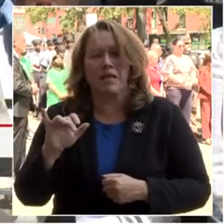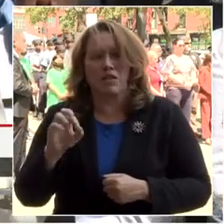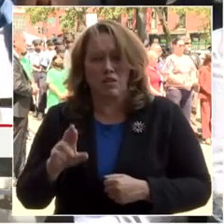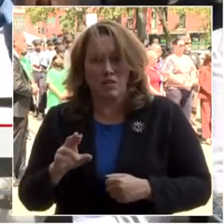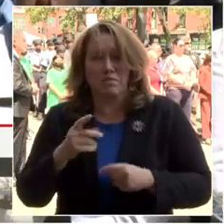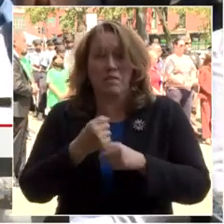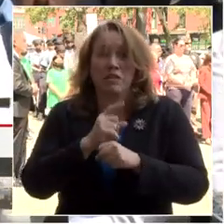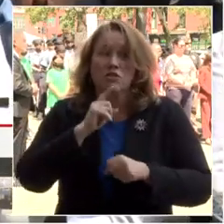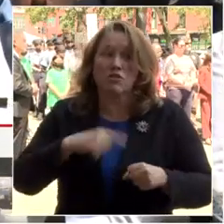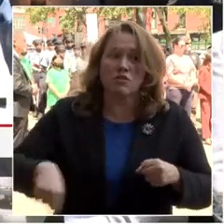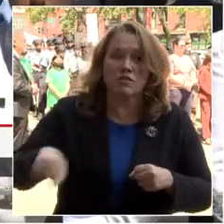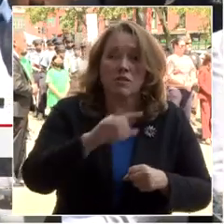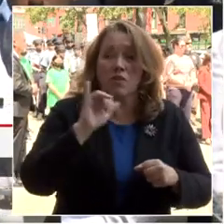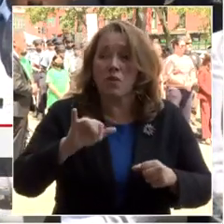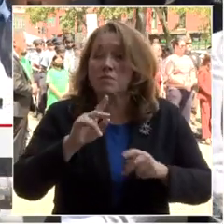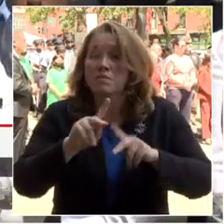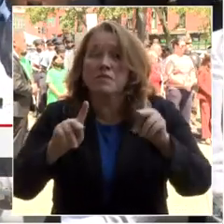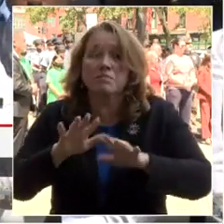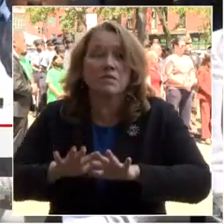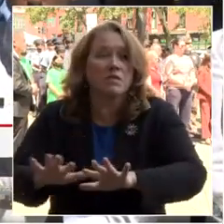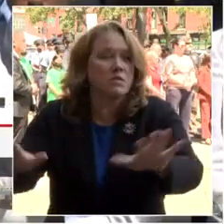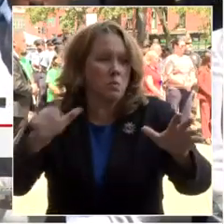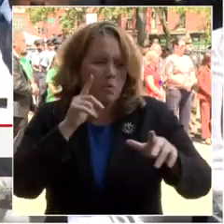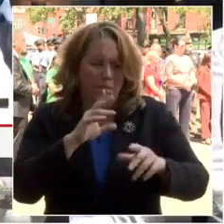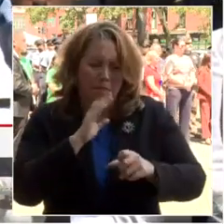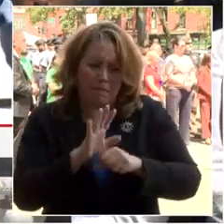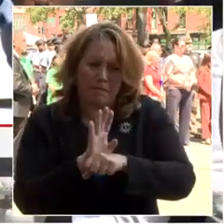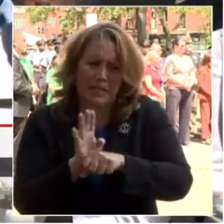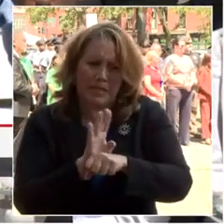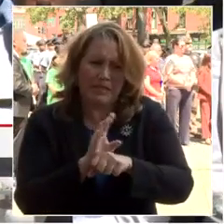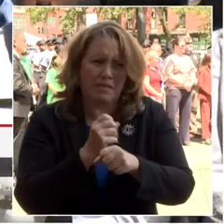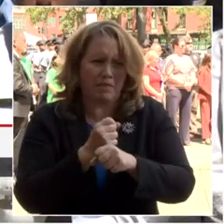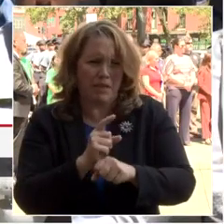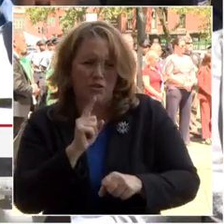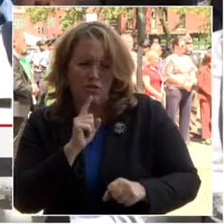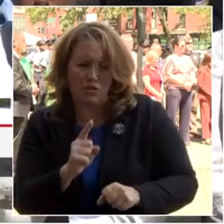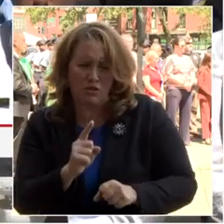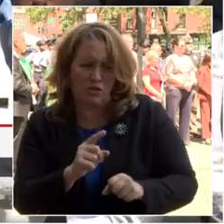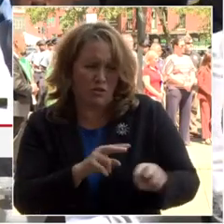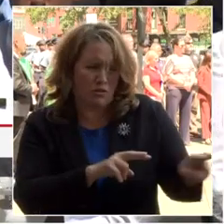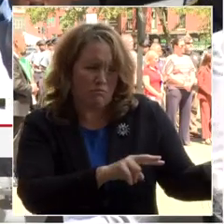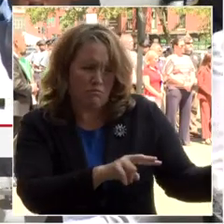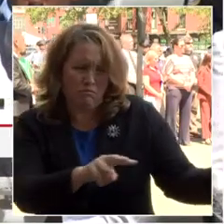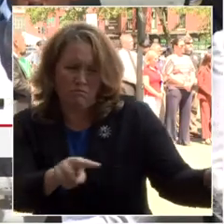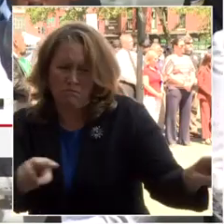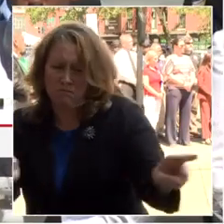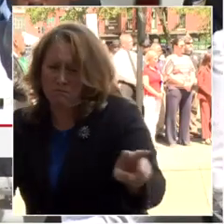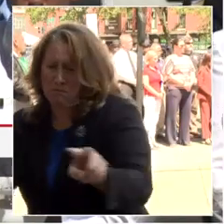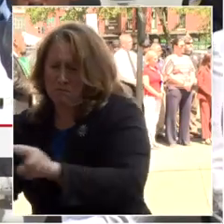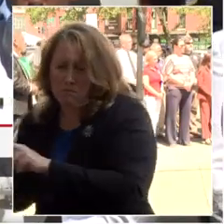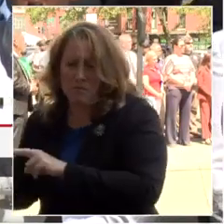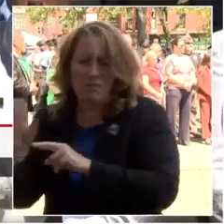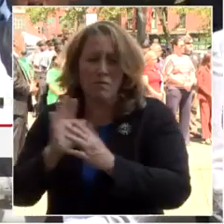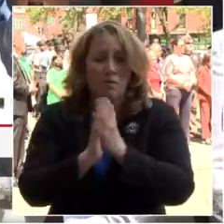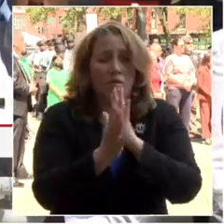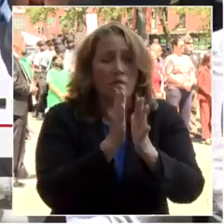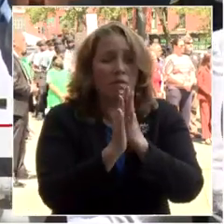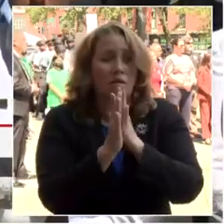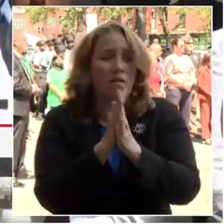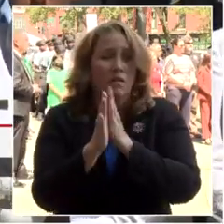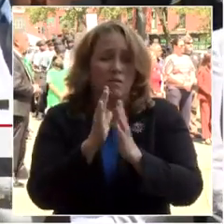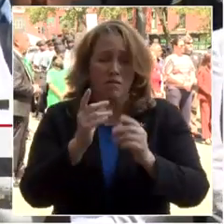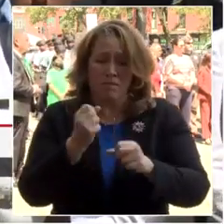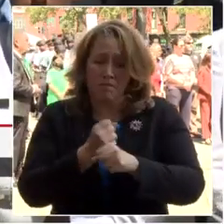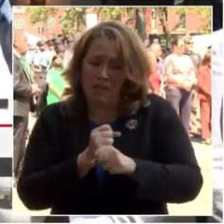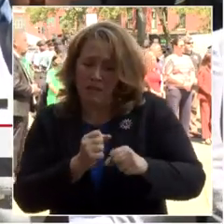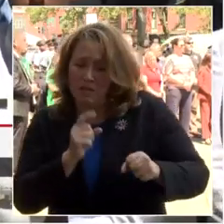corridors. The task force will work with residents and businesses to implement targeted strategies in nightlife corridors